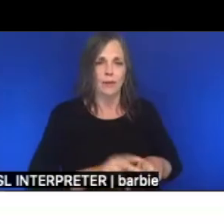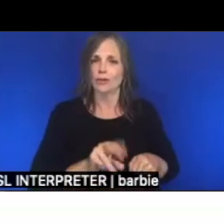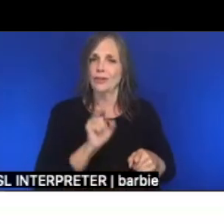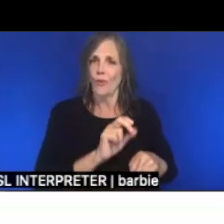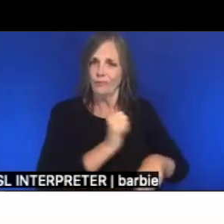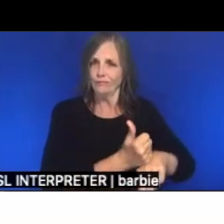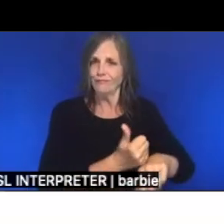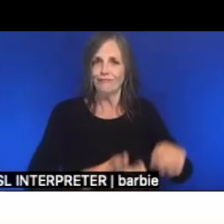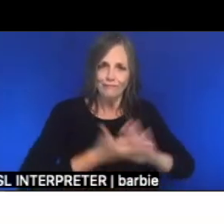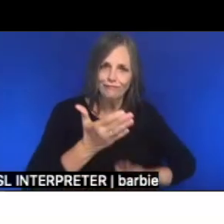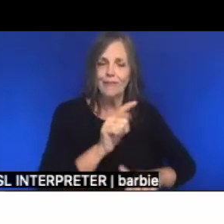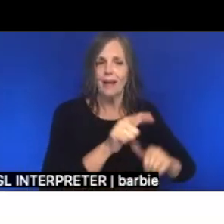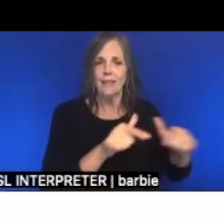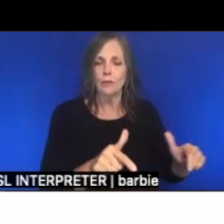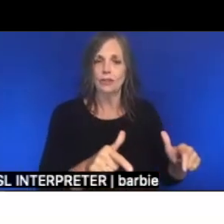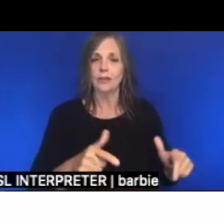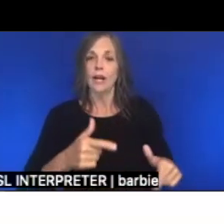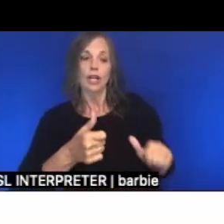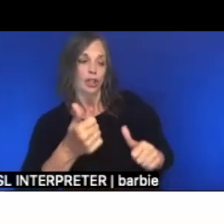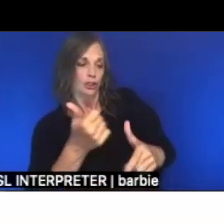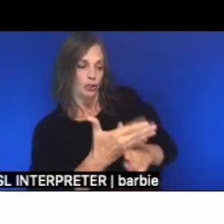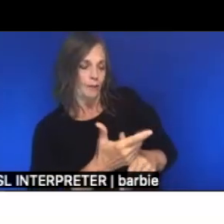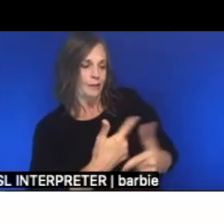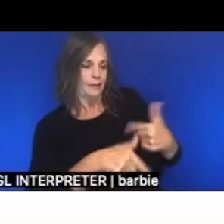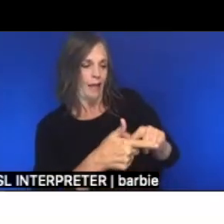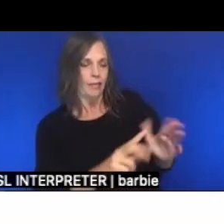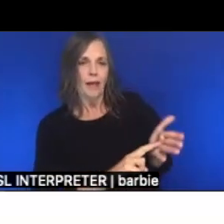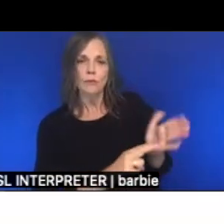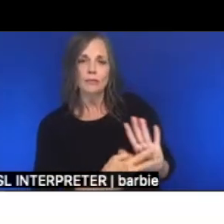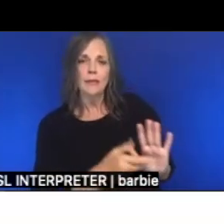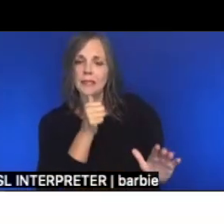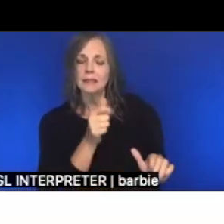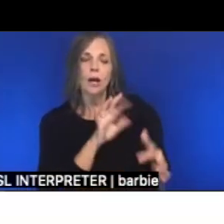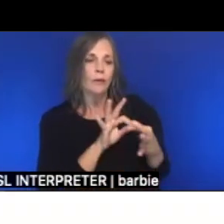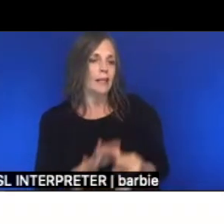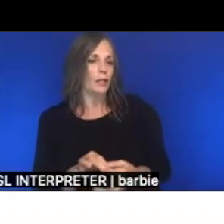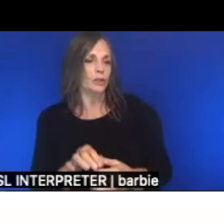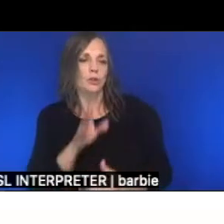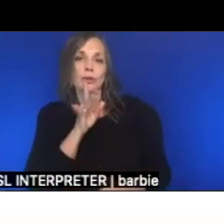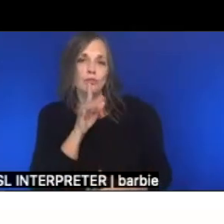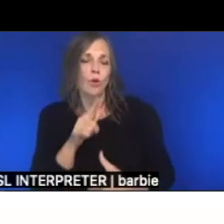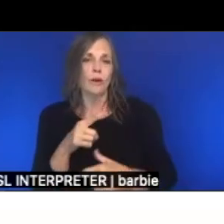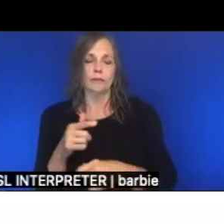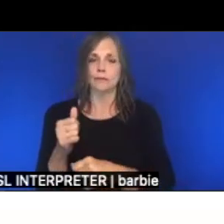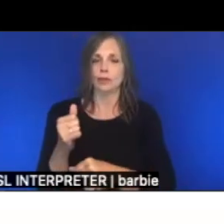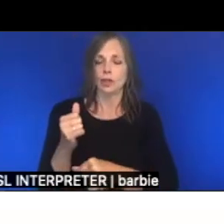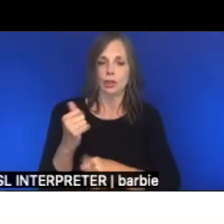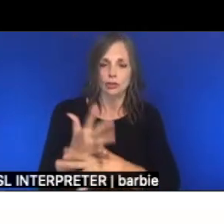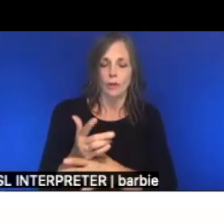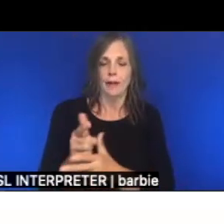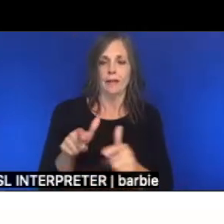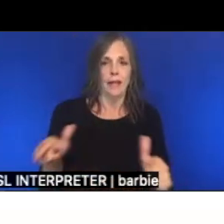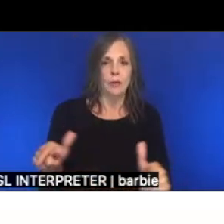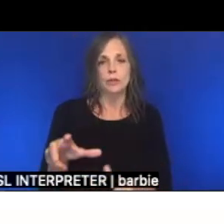it's called German Sign Language doesn't have to do anything with the German language. There will be some